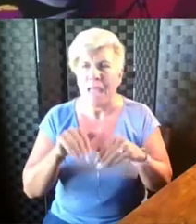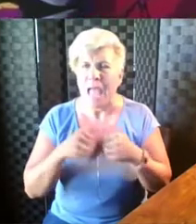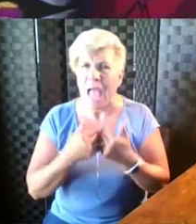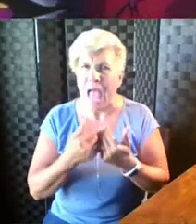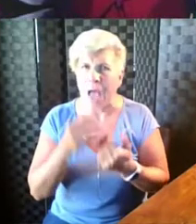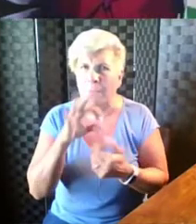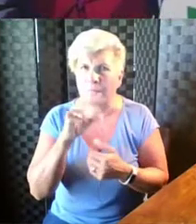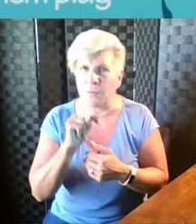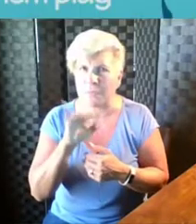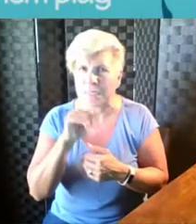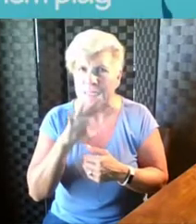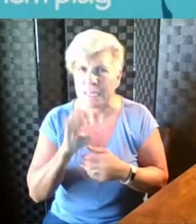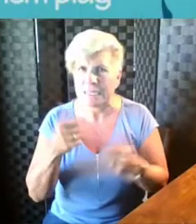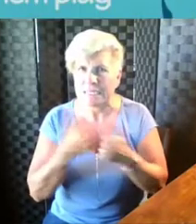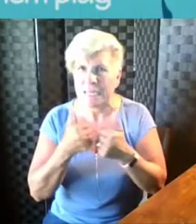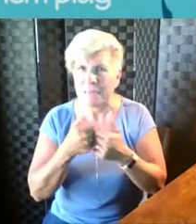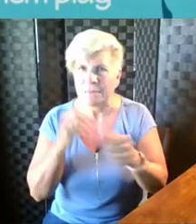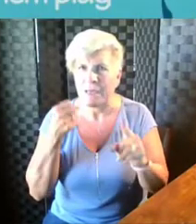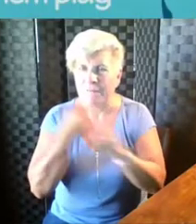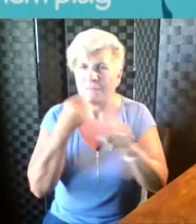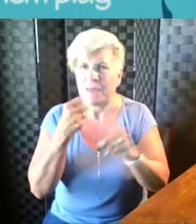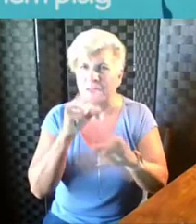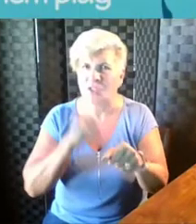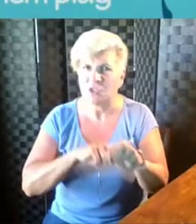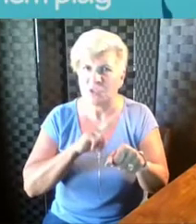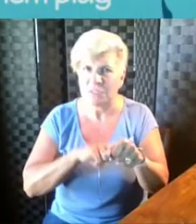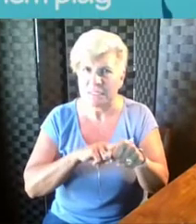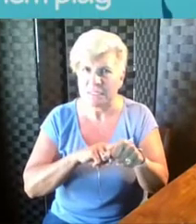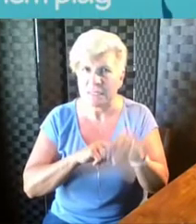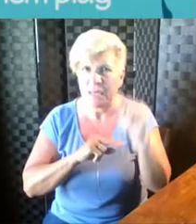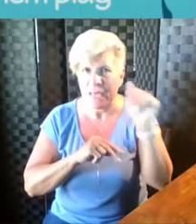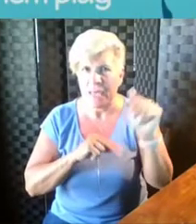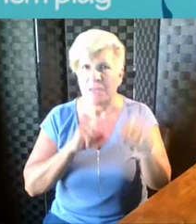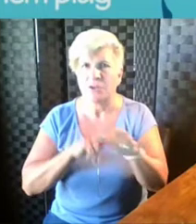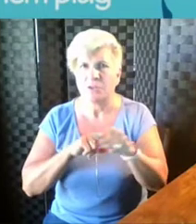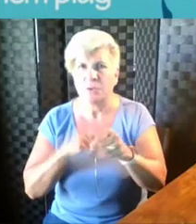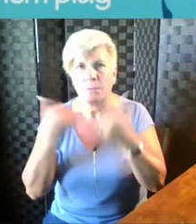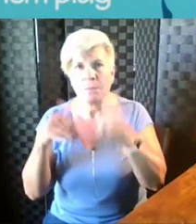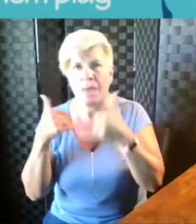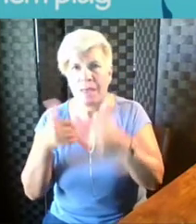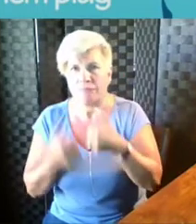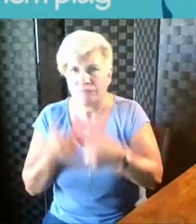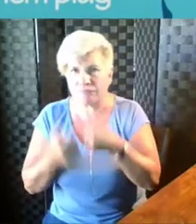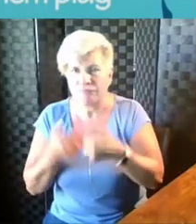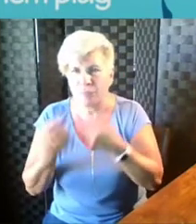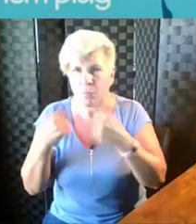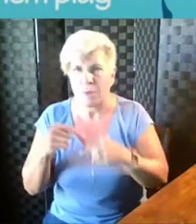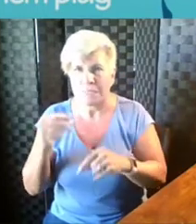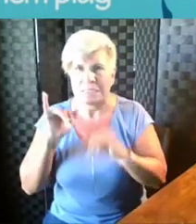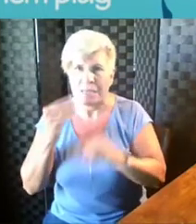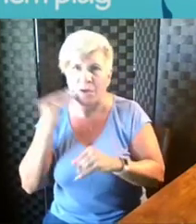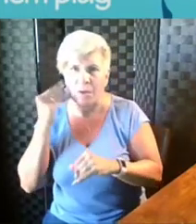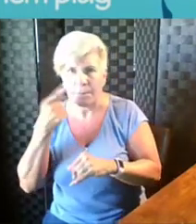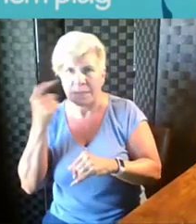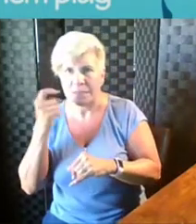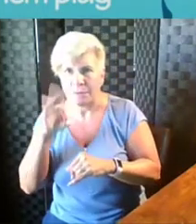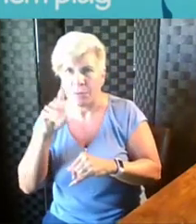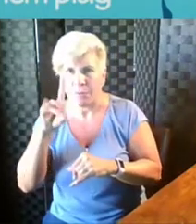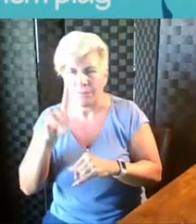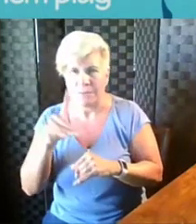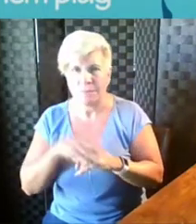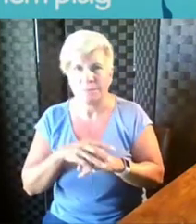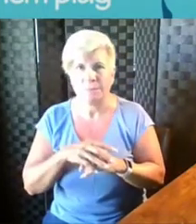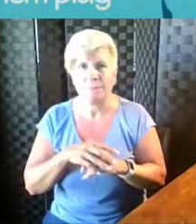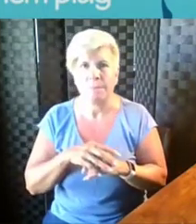How will the Fortnite games affect nurses? A, nurses will play Fortnite while staying home because of the